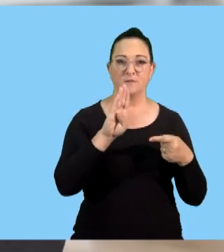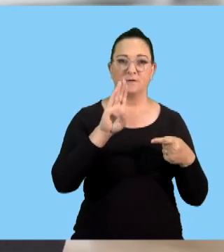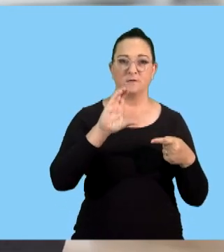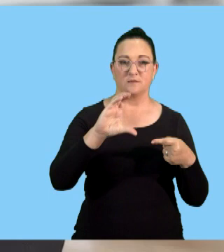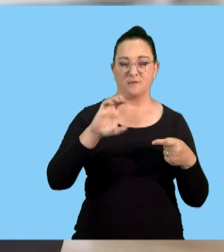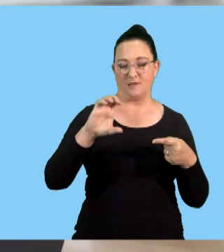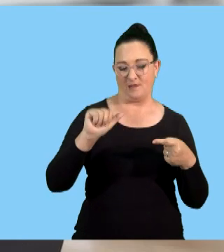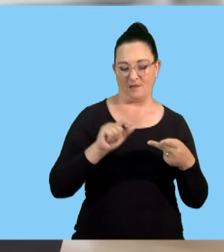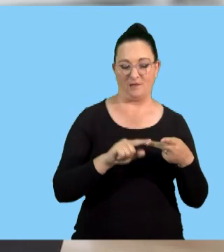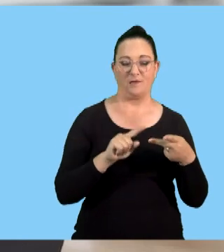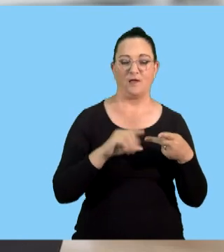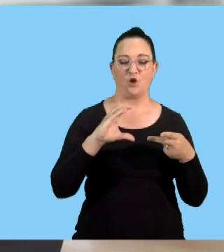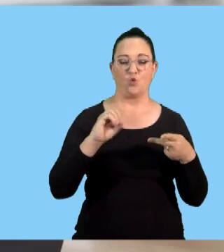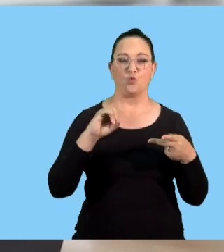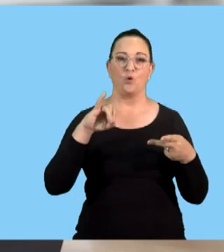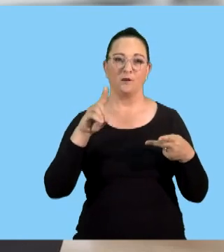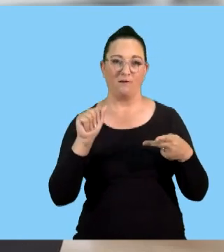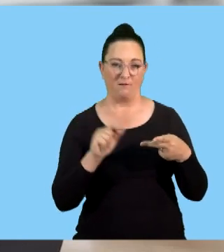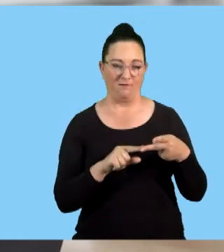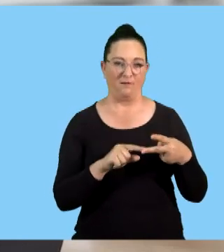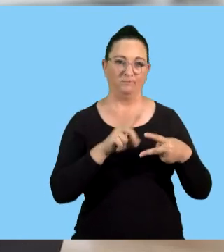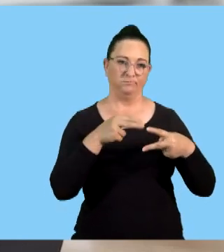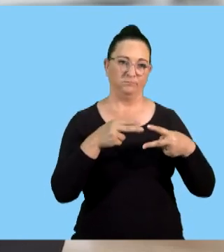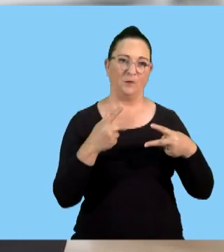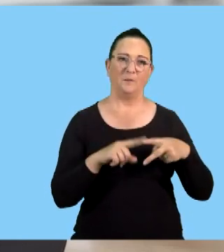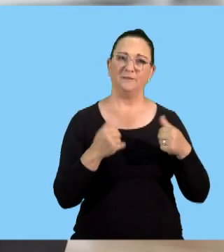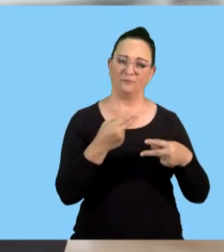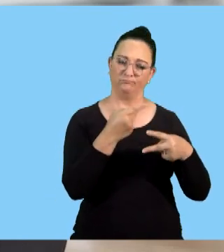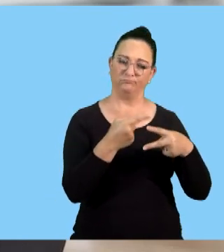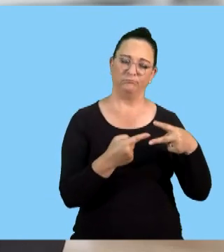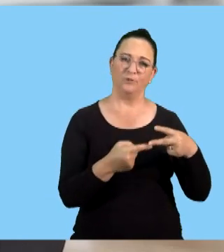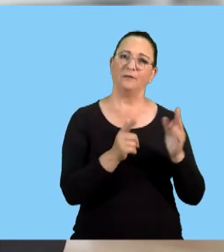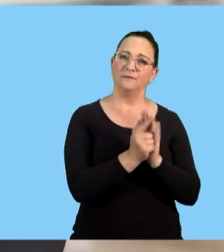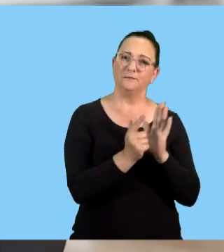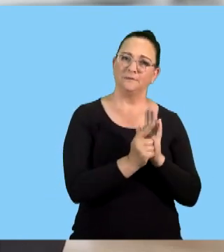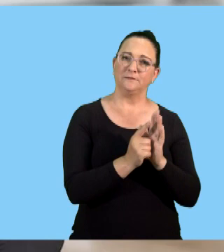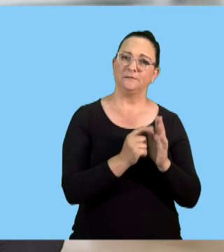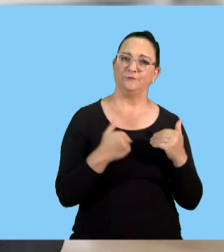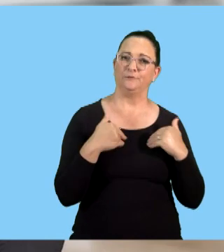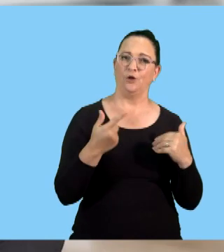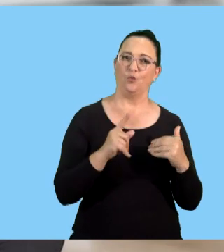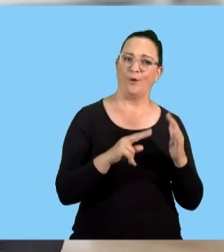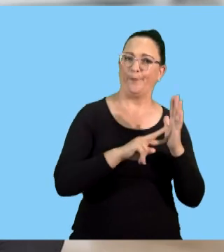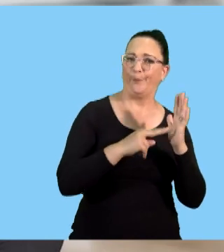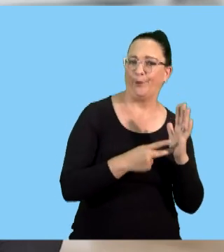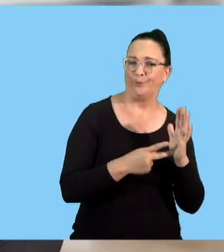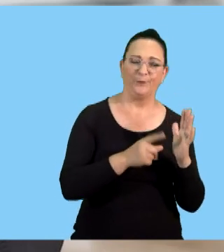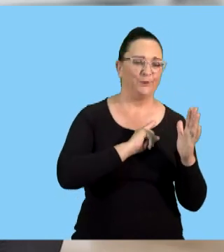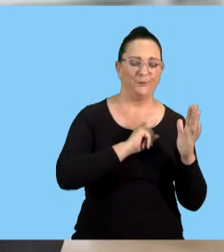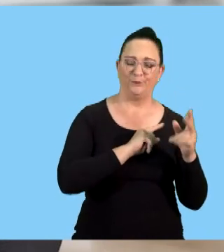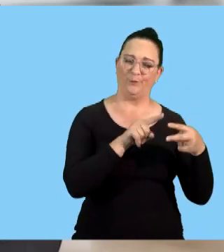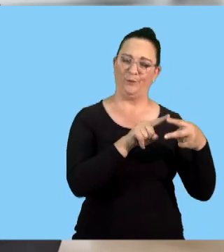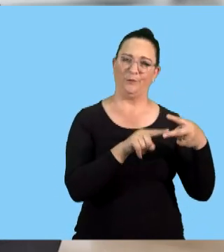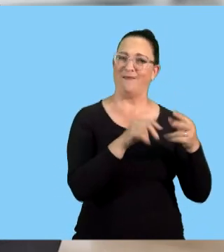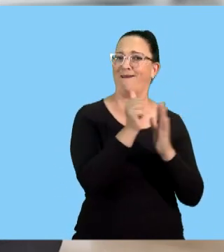BCA and the COIDA. And as mentioned, again, we said for every legislation we need to start with the purpose, meaning you need to understand